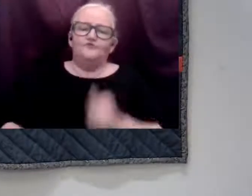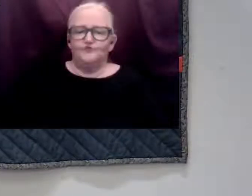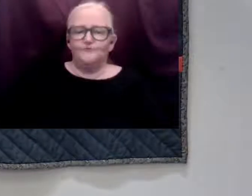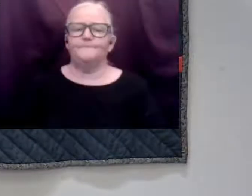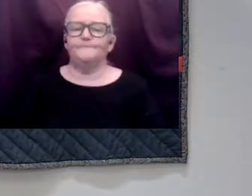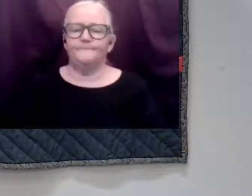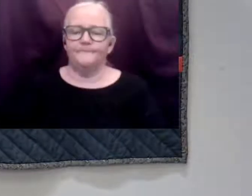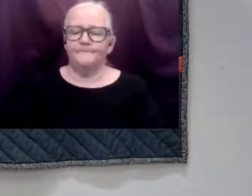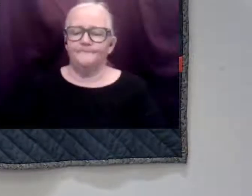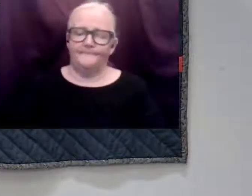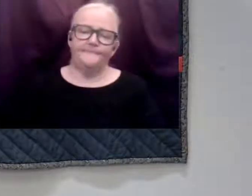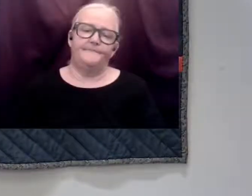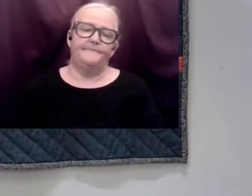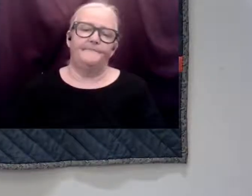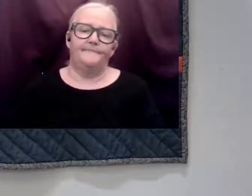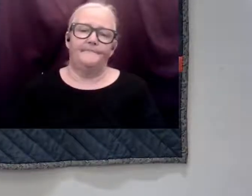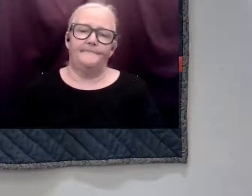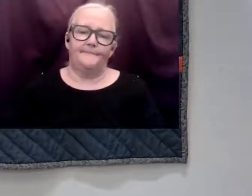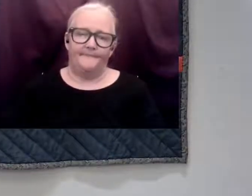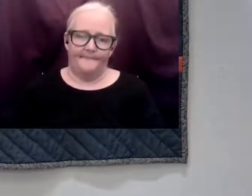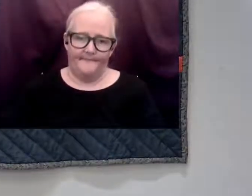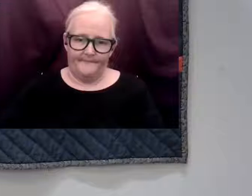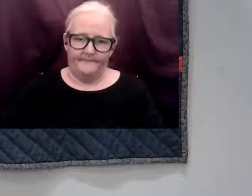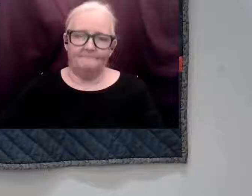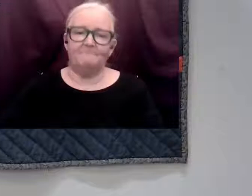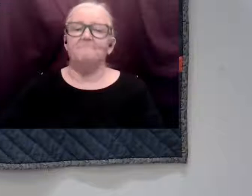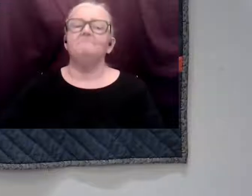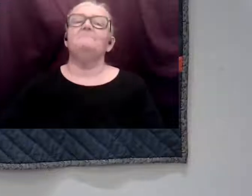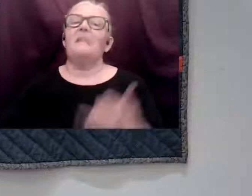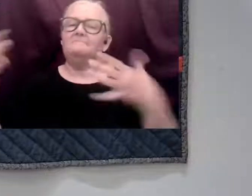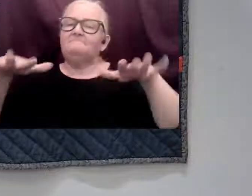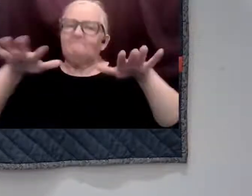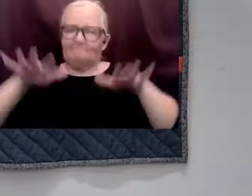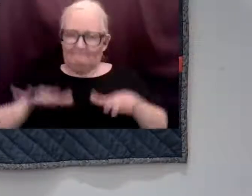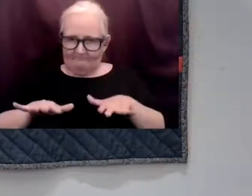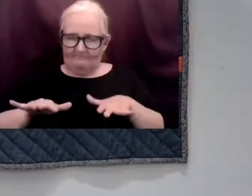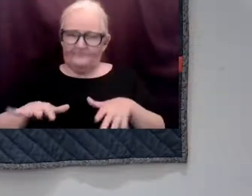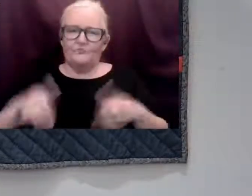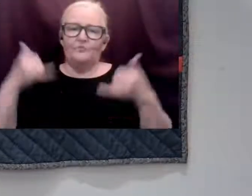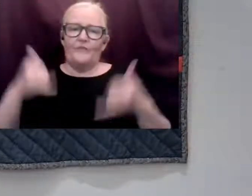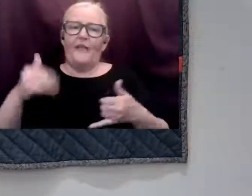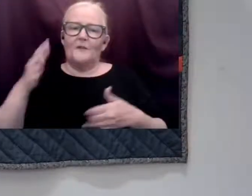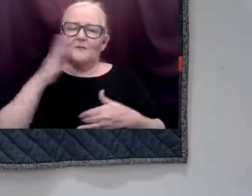And I invite you to sit as we sing our Chalice Song.